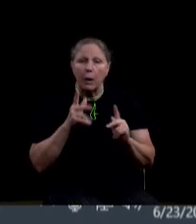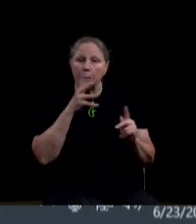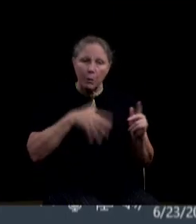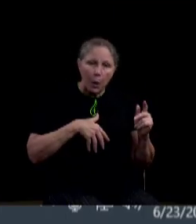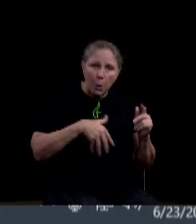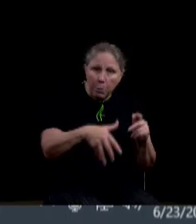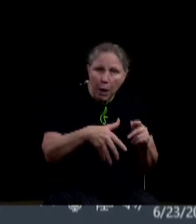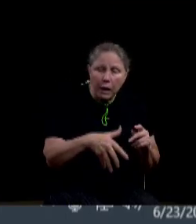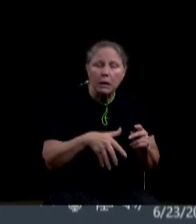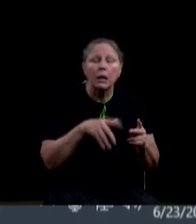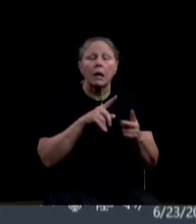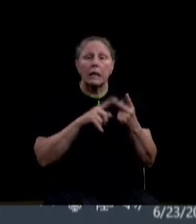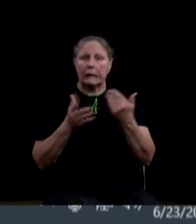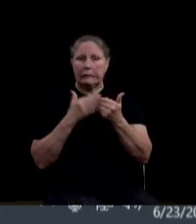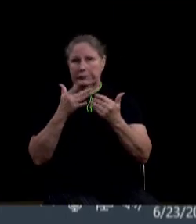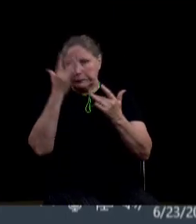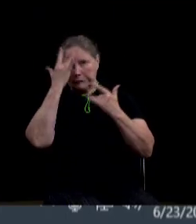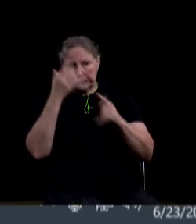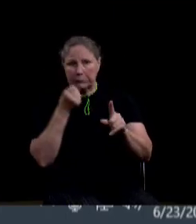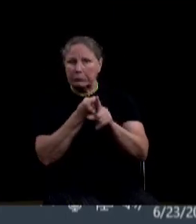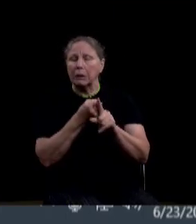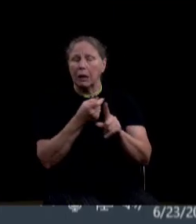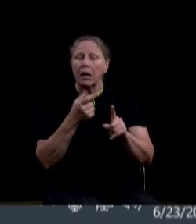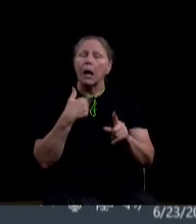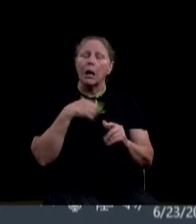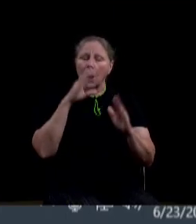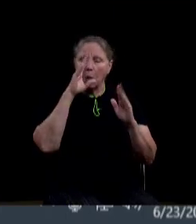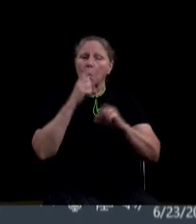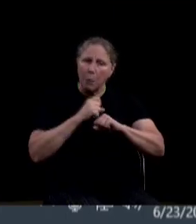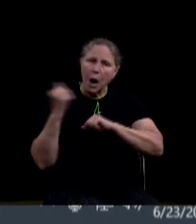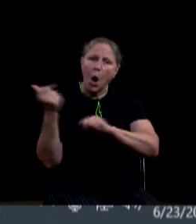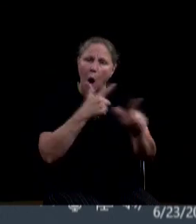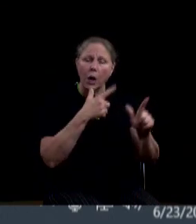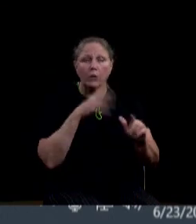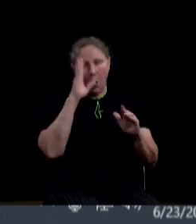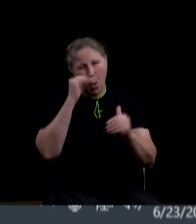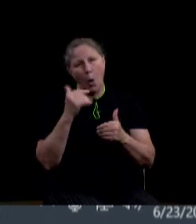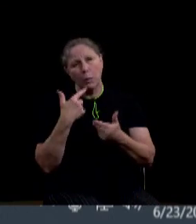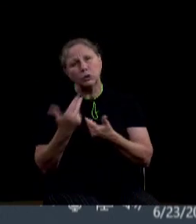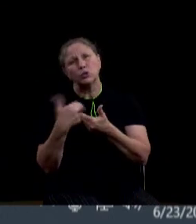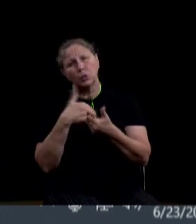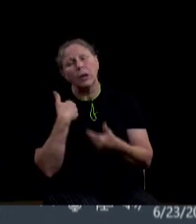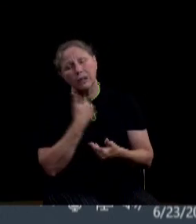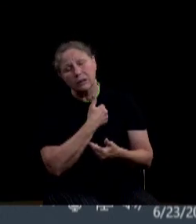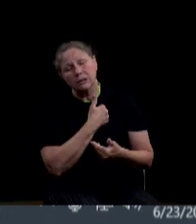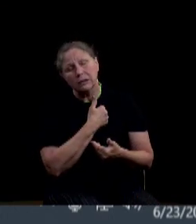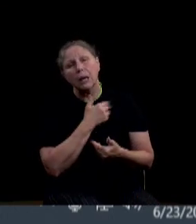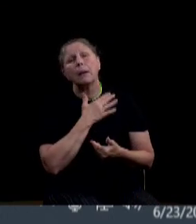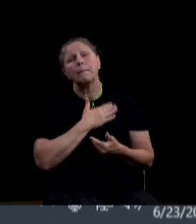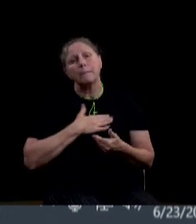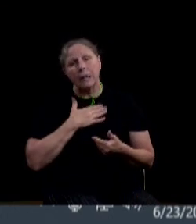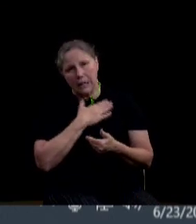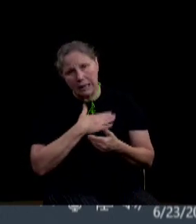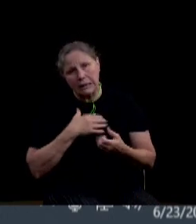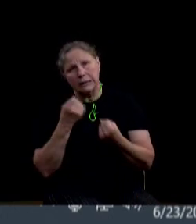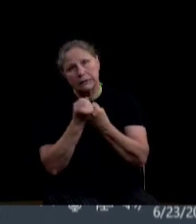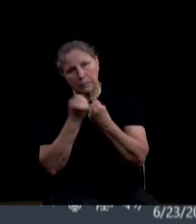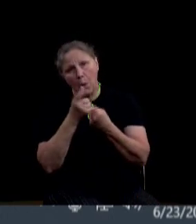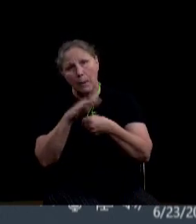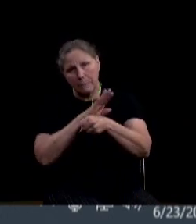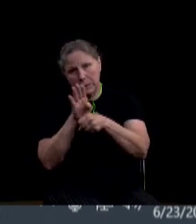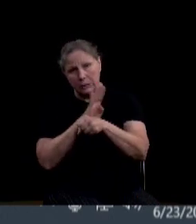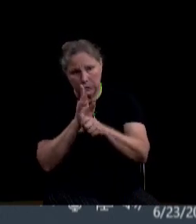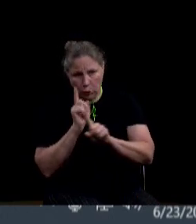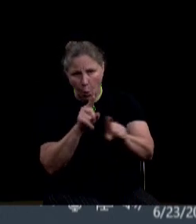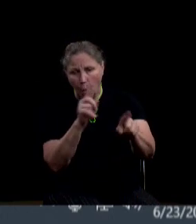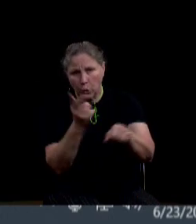I hope that you would join this. I hope that you will still continue to support your local businesses. As Councilmember Meek said, it is not their